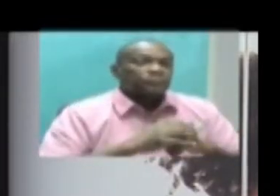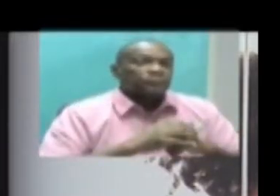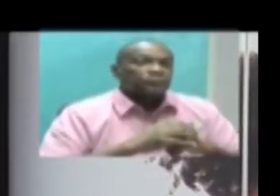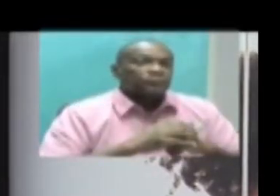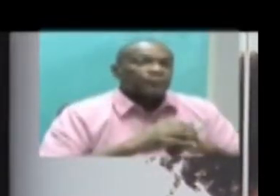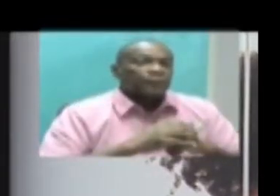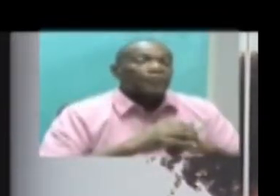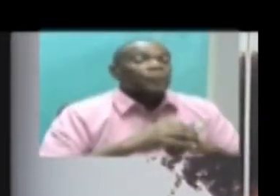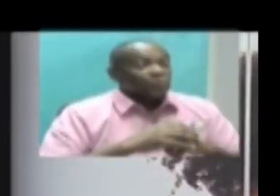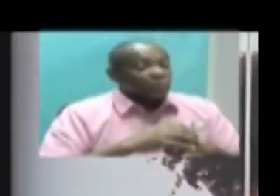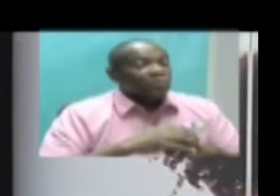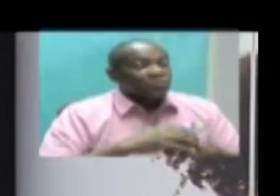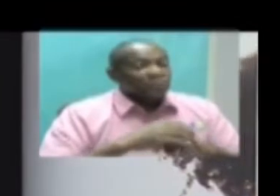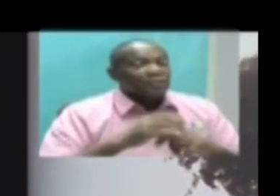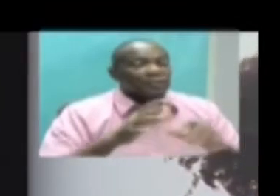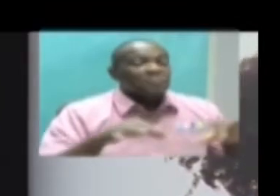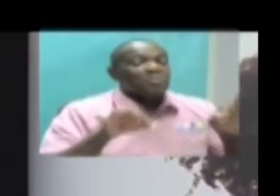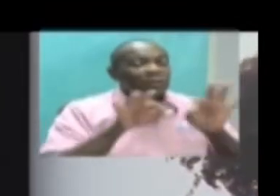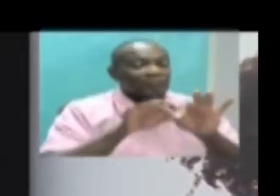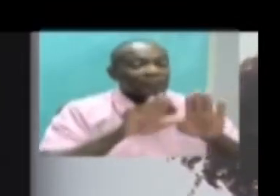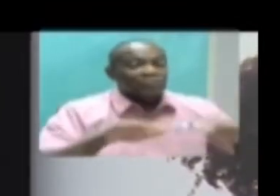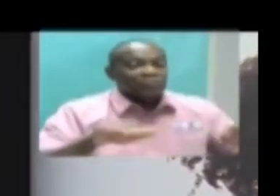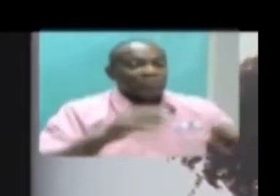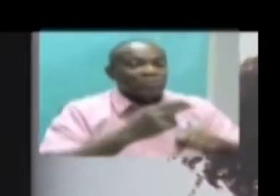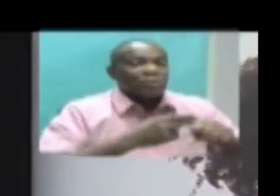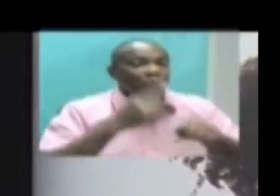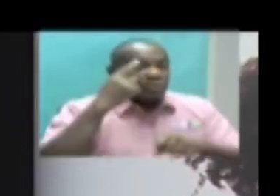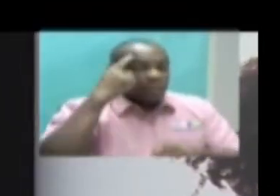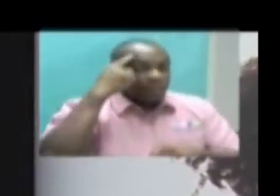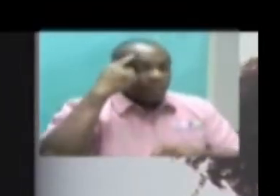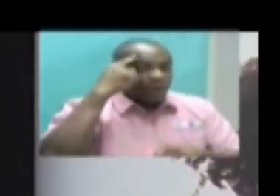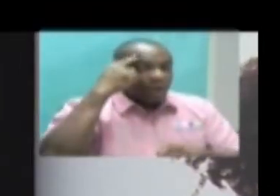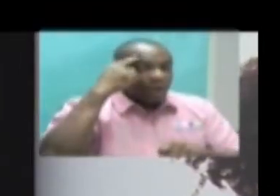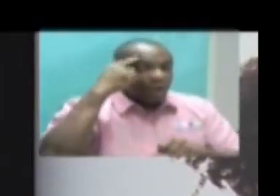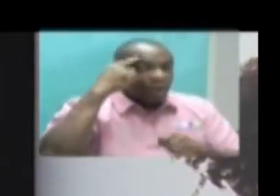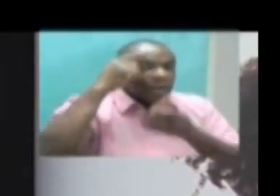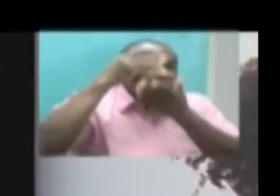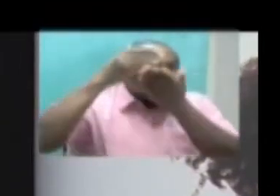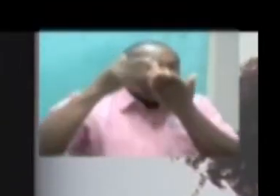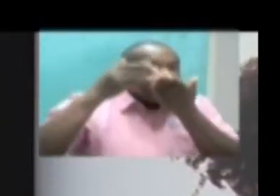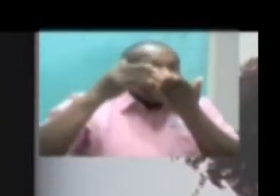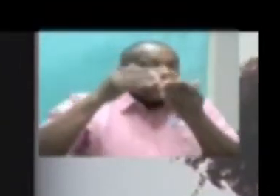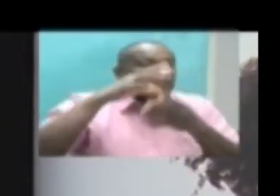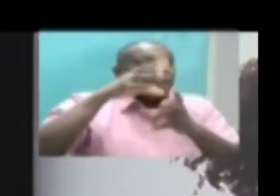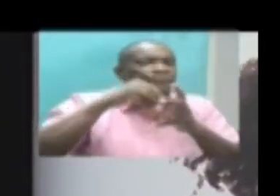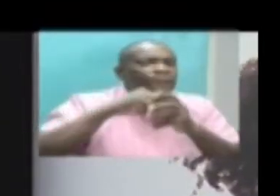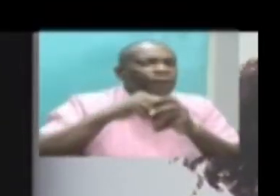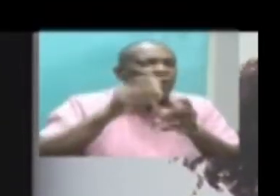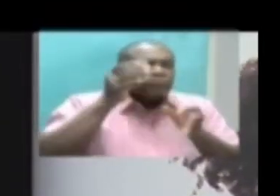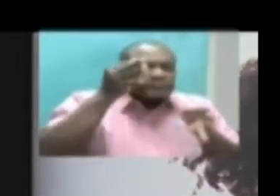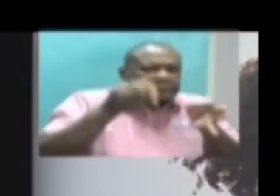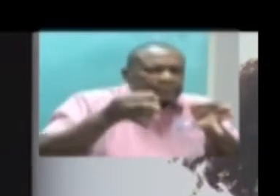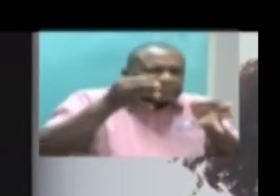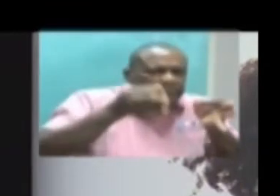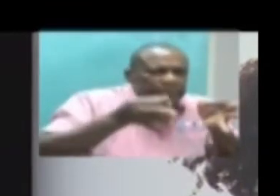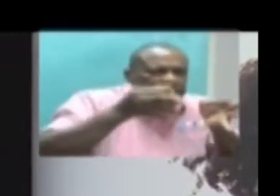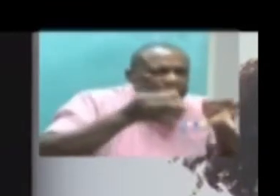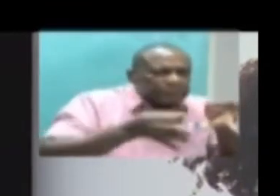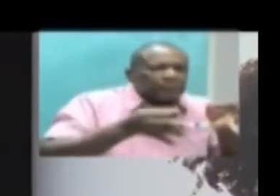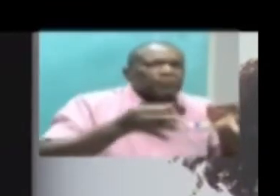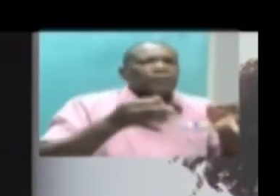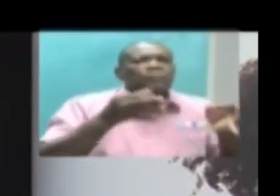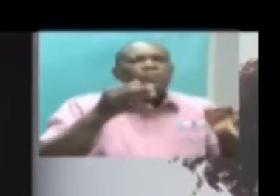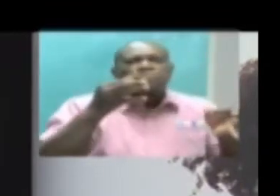deals with judgment and reasoning and making good calls, is not around until about 20, right? It's